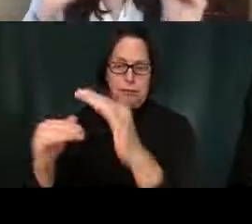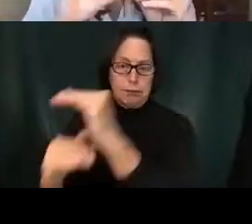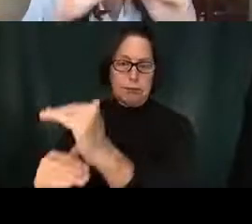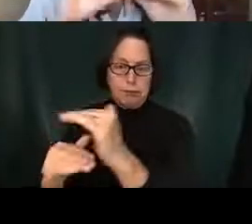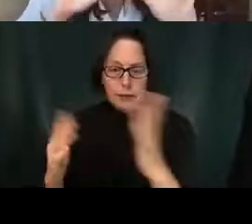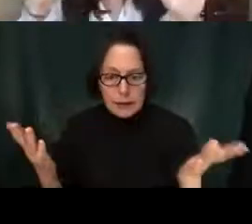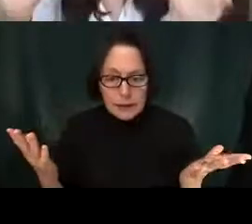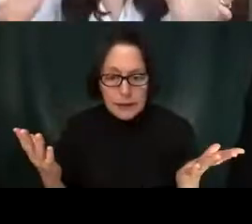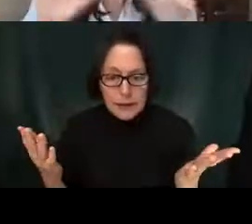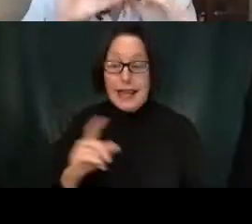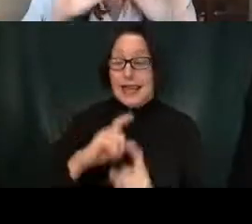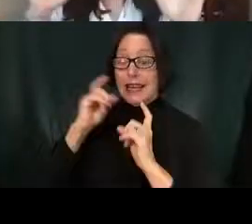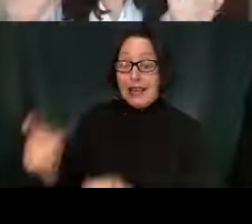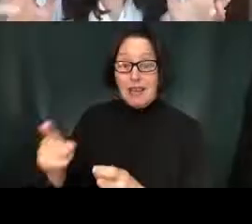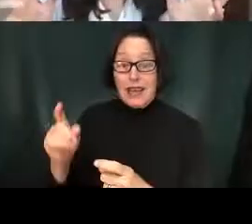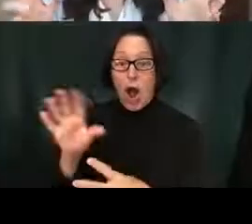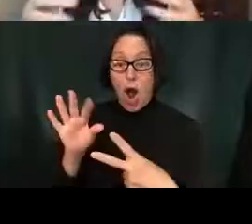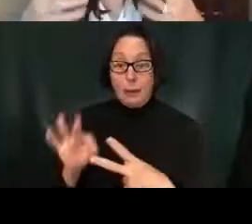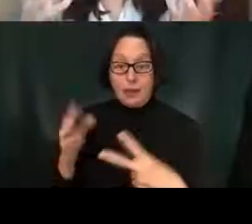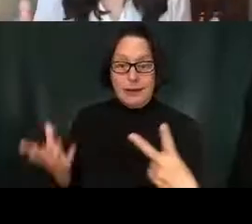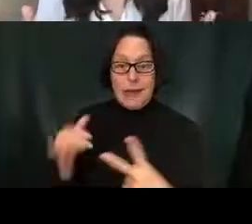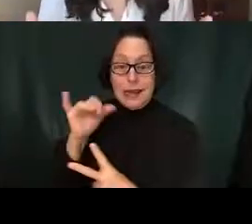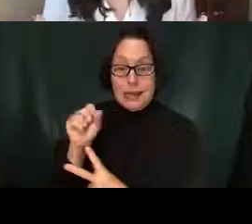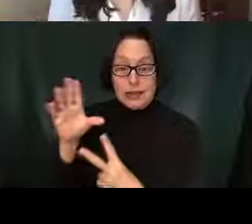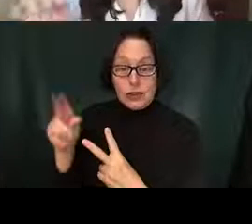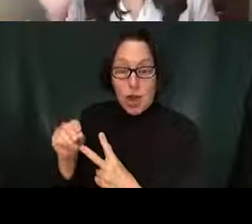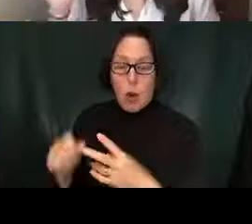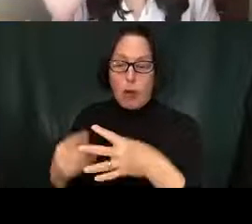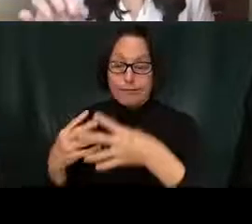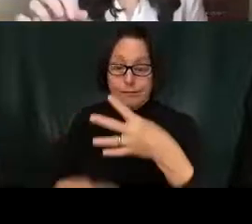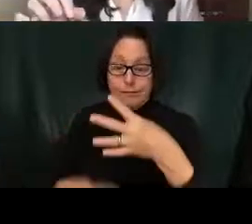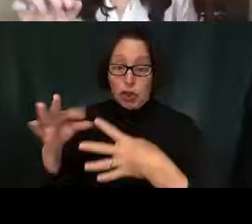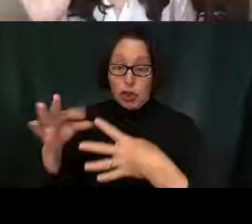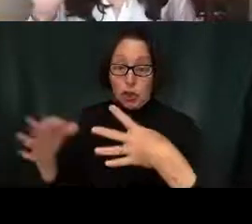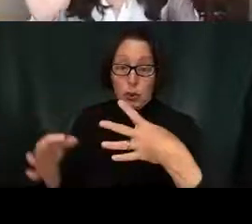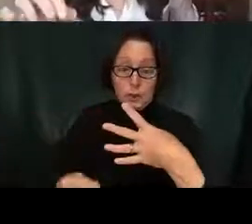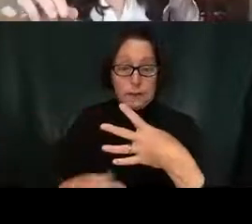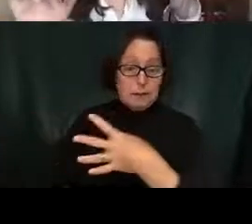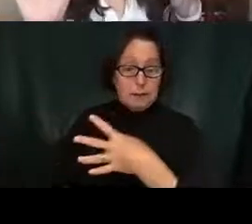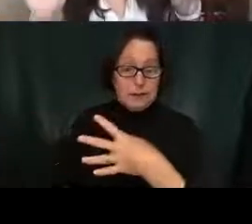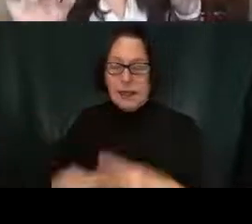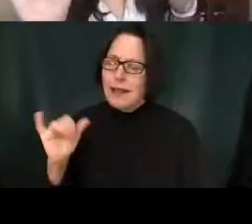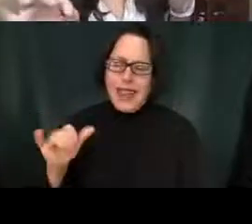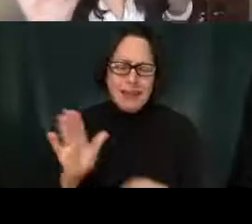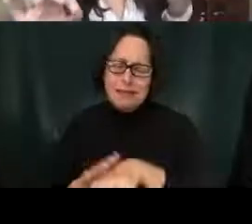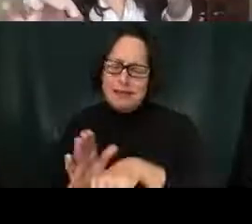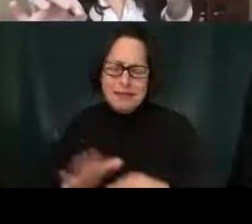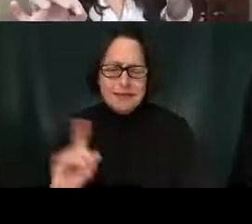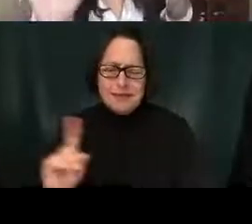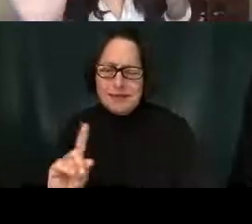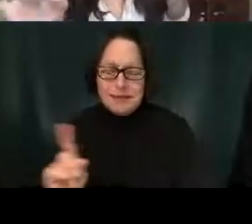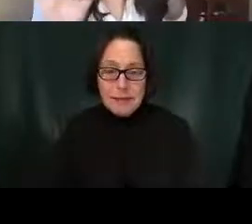giving people the options or the answer or the supposed answer. Beware of doing this. And if you catch